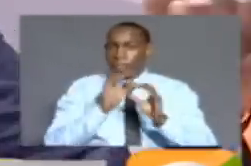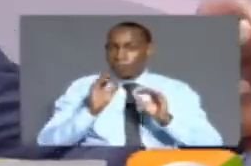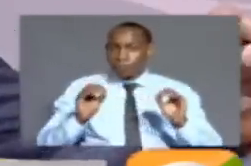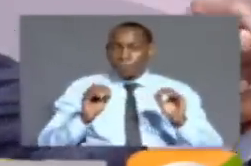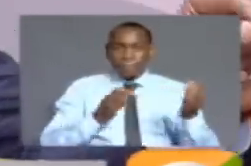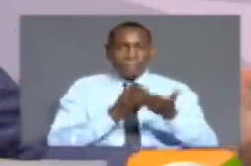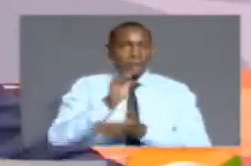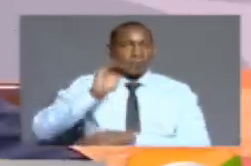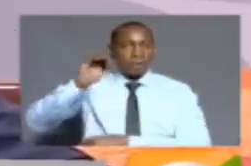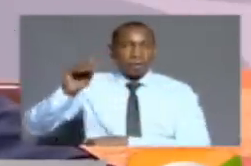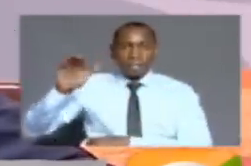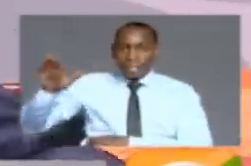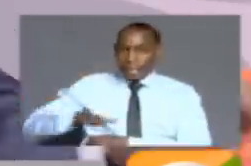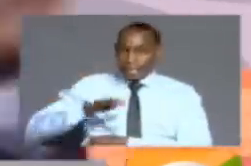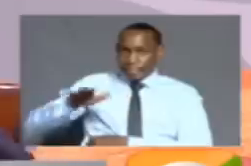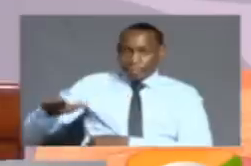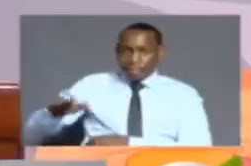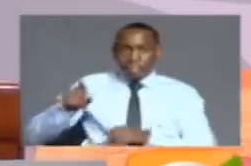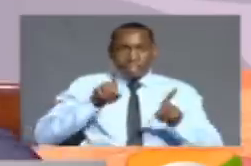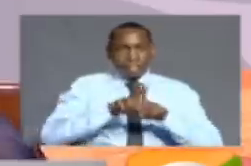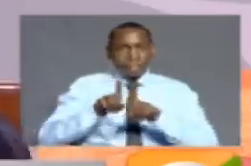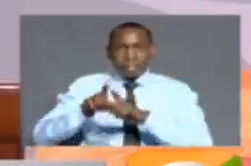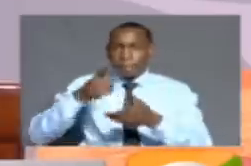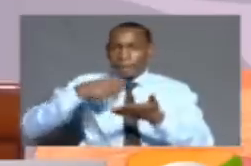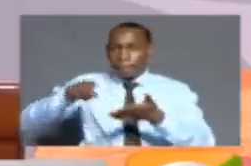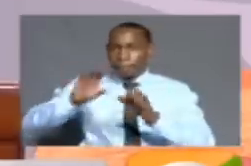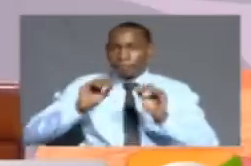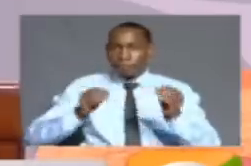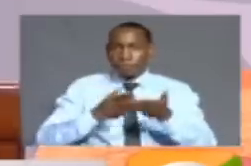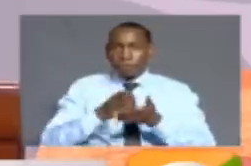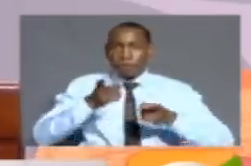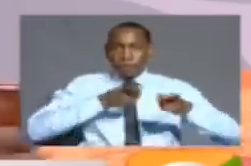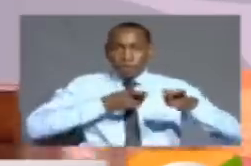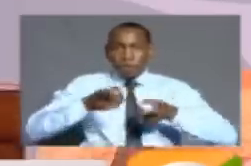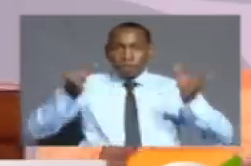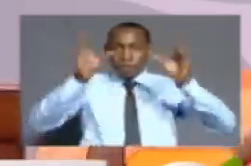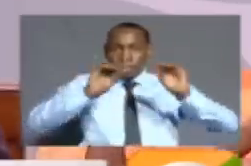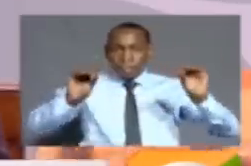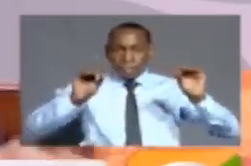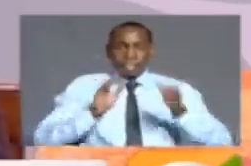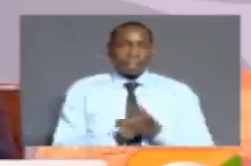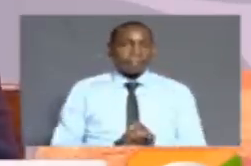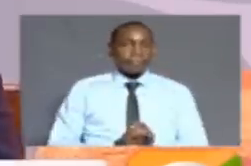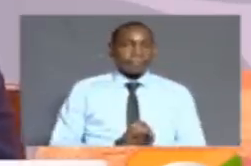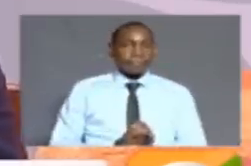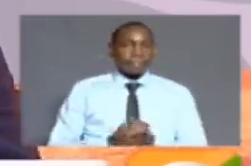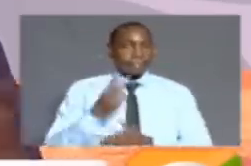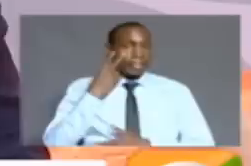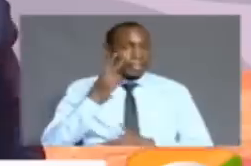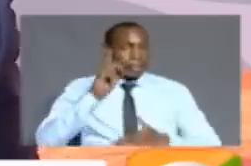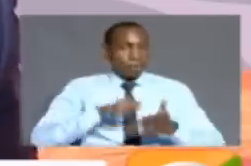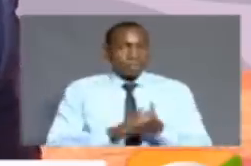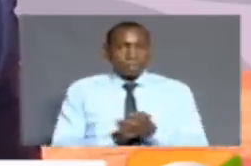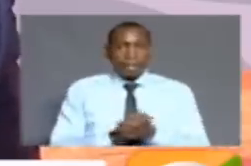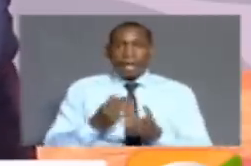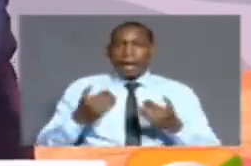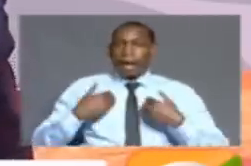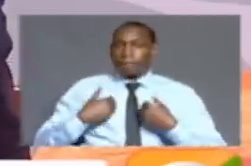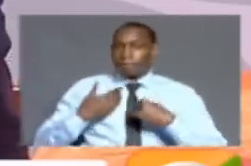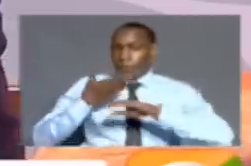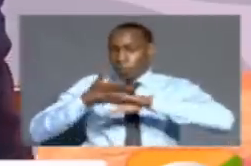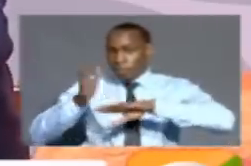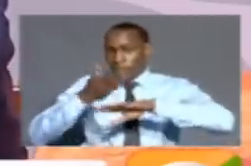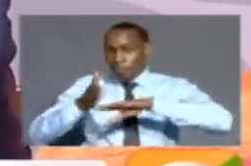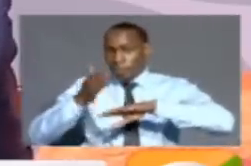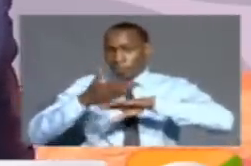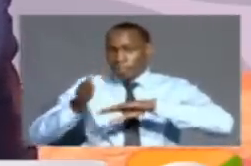by the county assemblies. And they were not approved by the control of budget. Right. So you'll find that there's a lot of misuse in public,